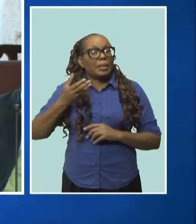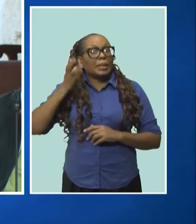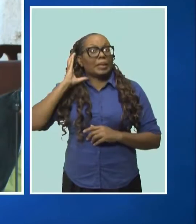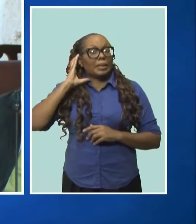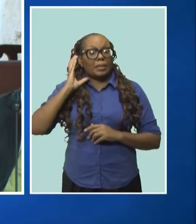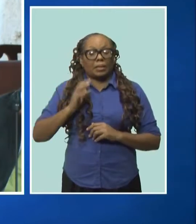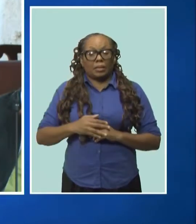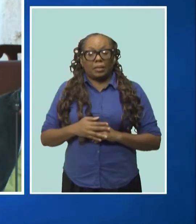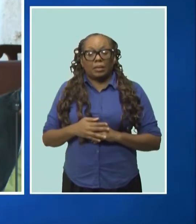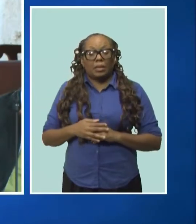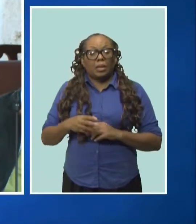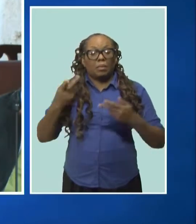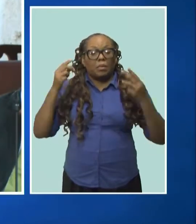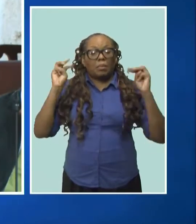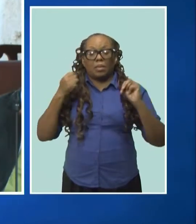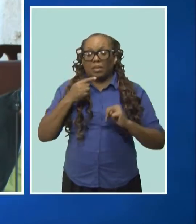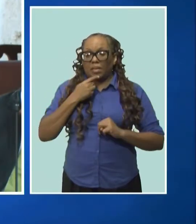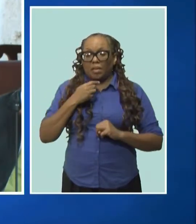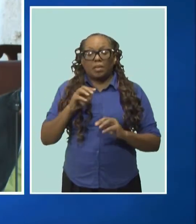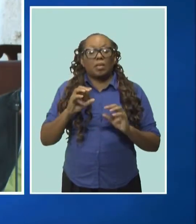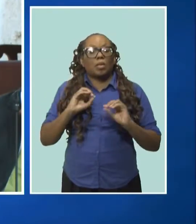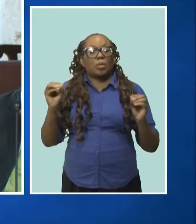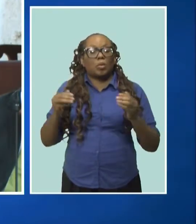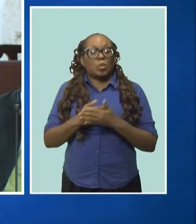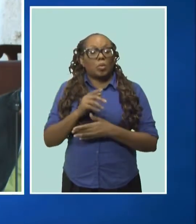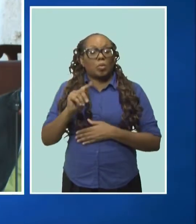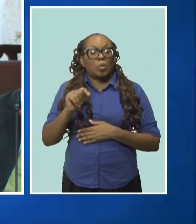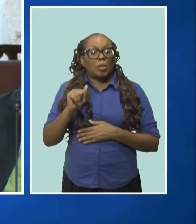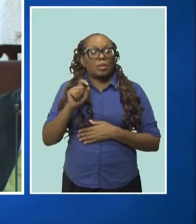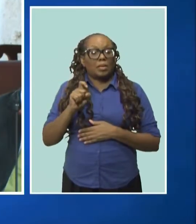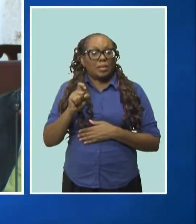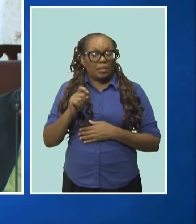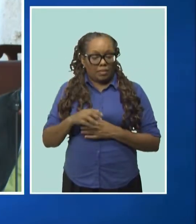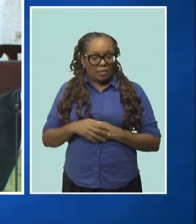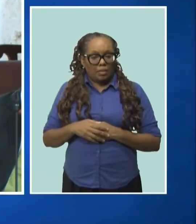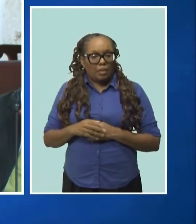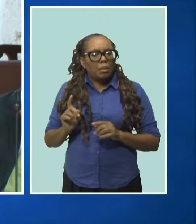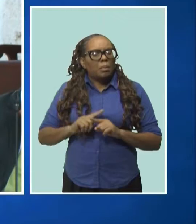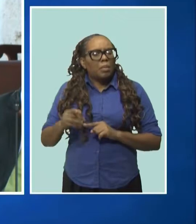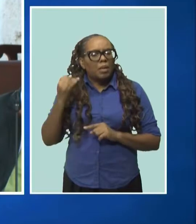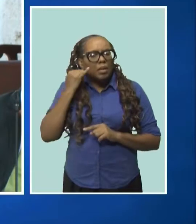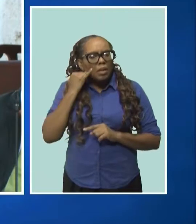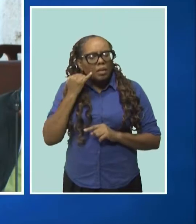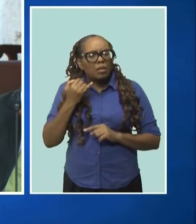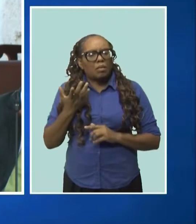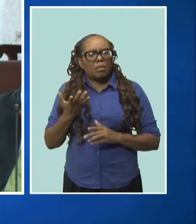there's a $1.5 billion deficit, the money has to come from somewhere.